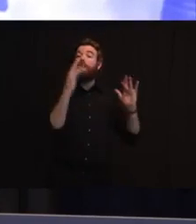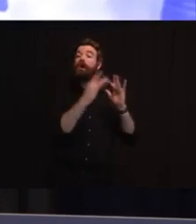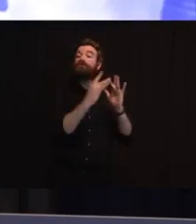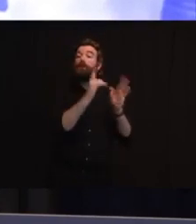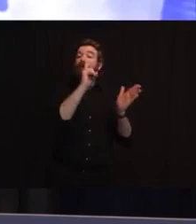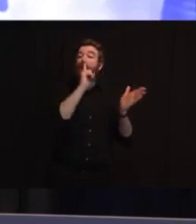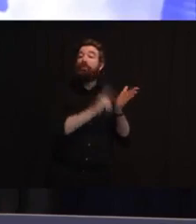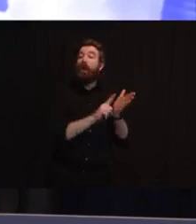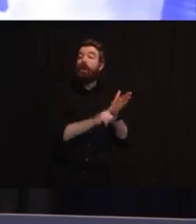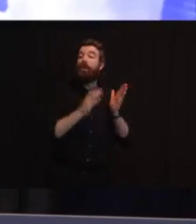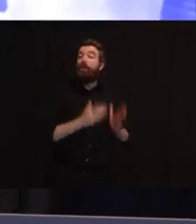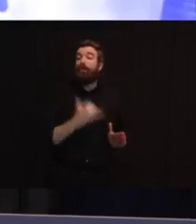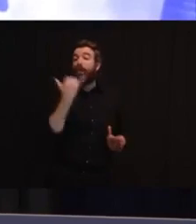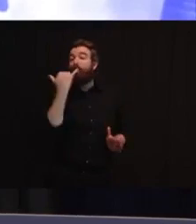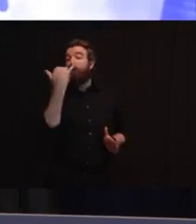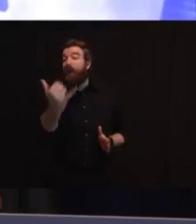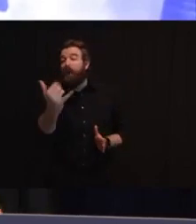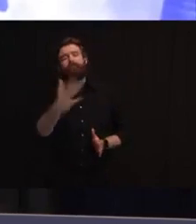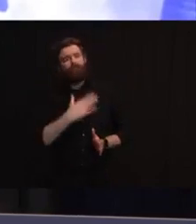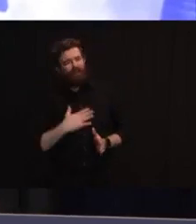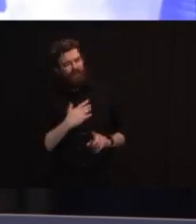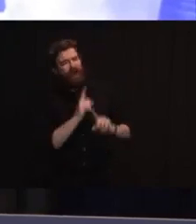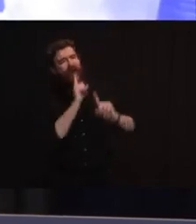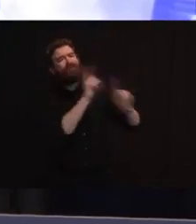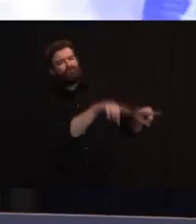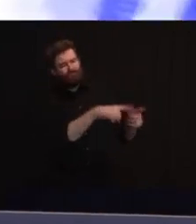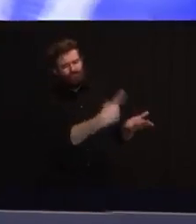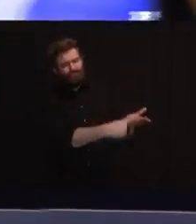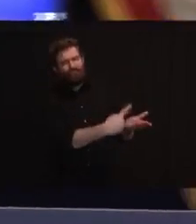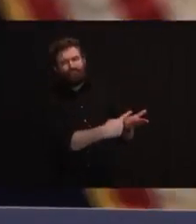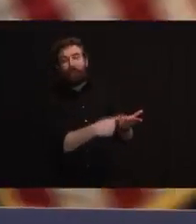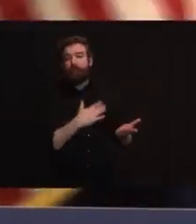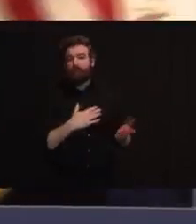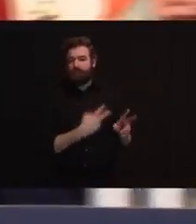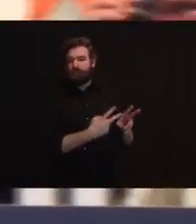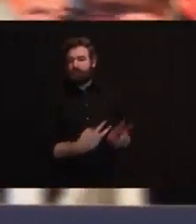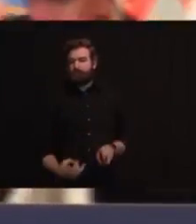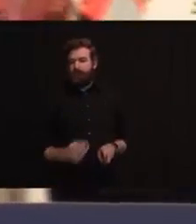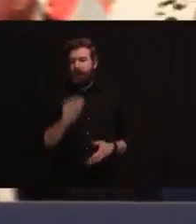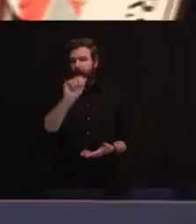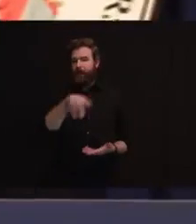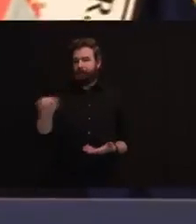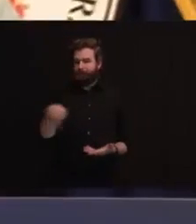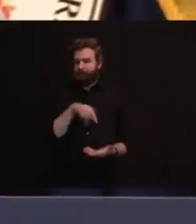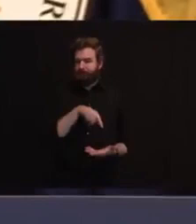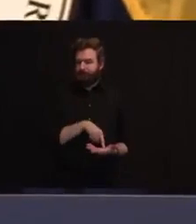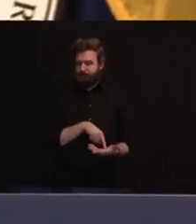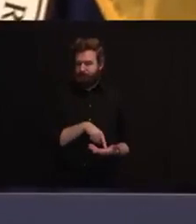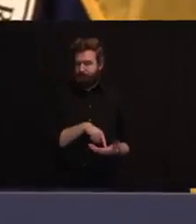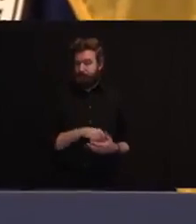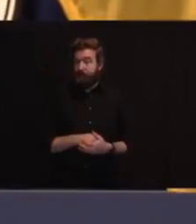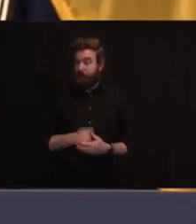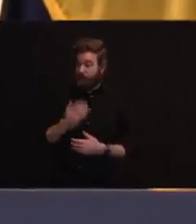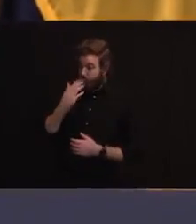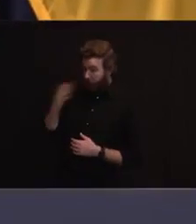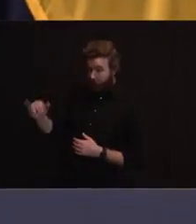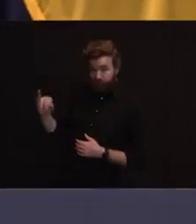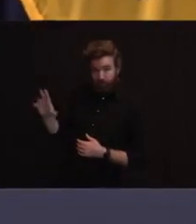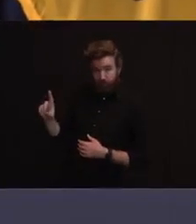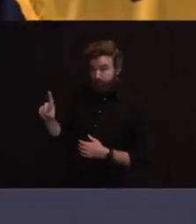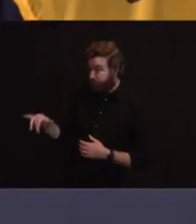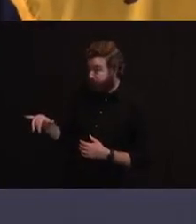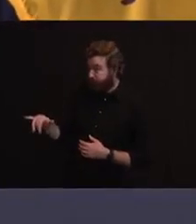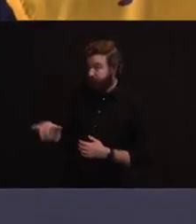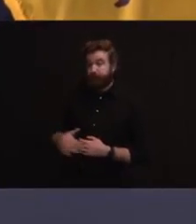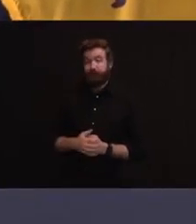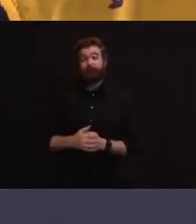Alert NJ app. Thank you. Judy, thank you for that and for everything. We talked about this a little bit earlier.